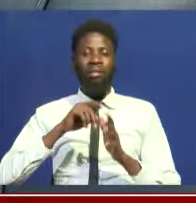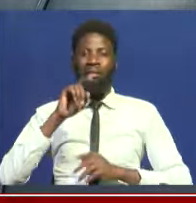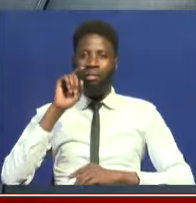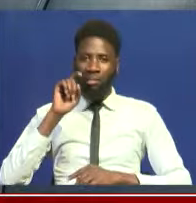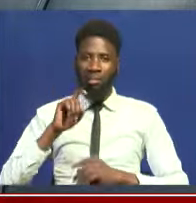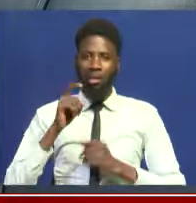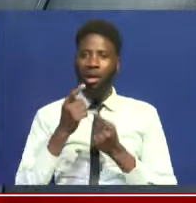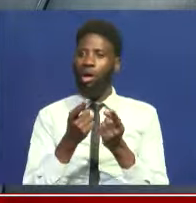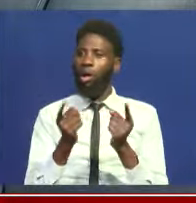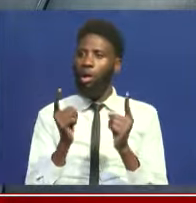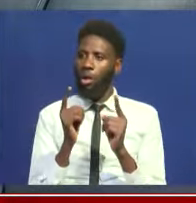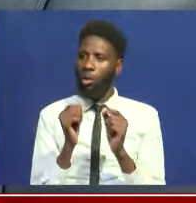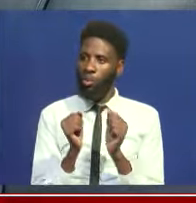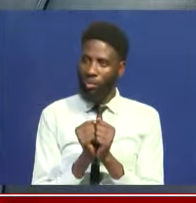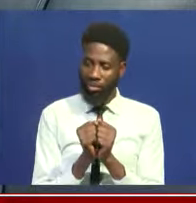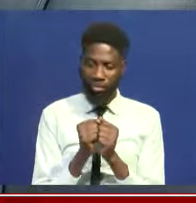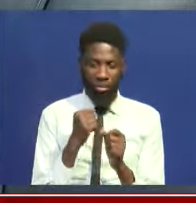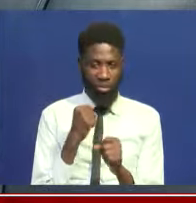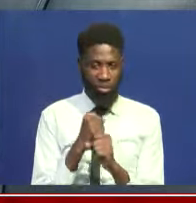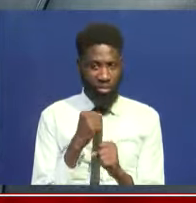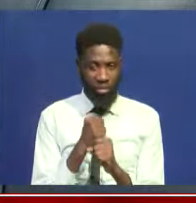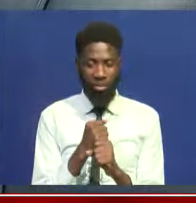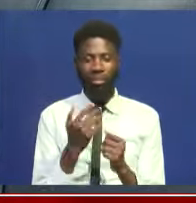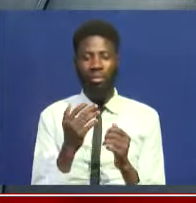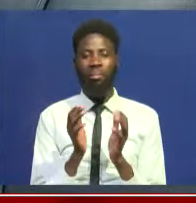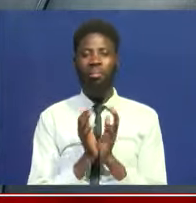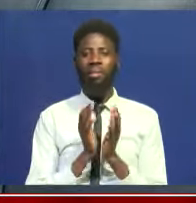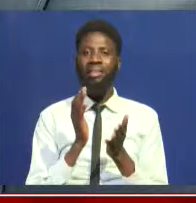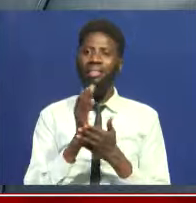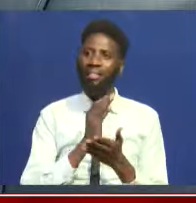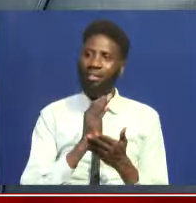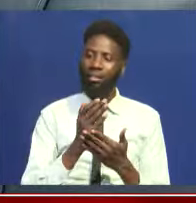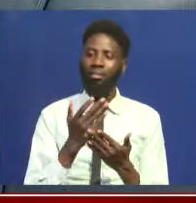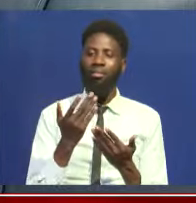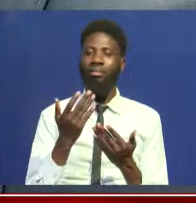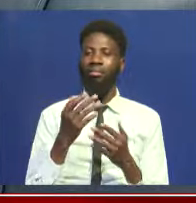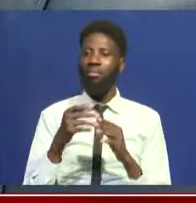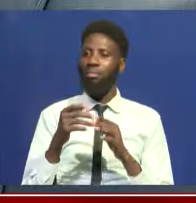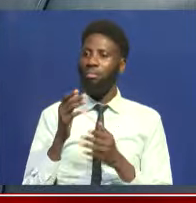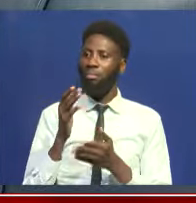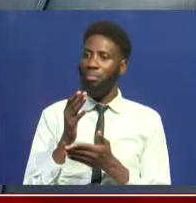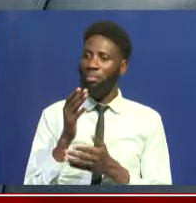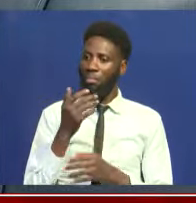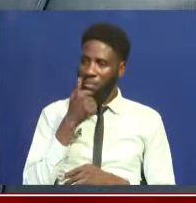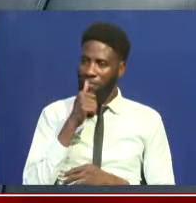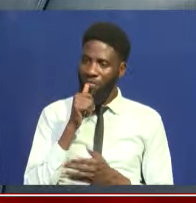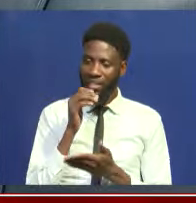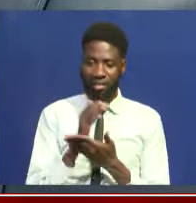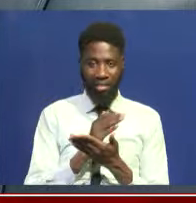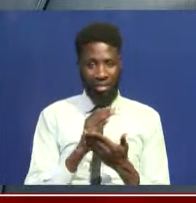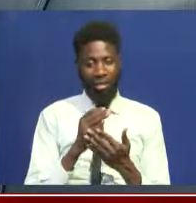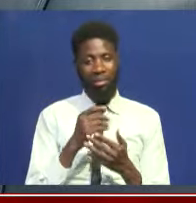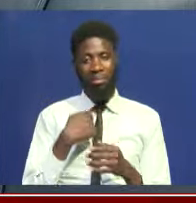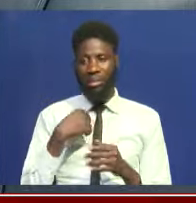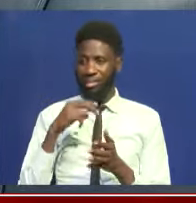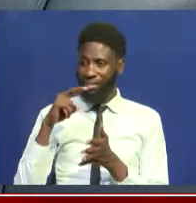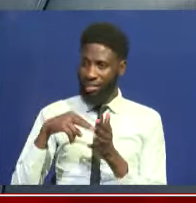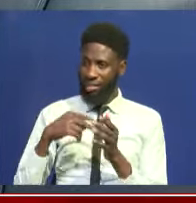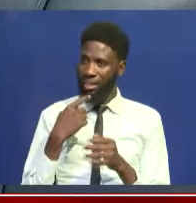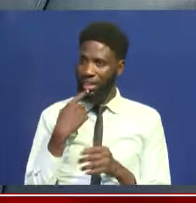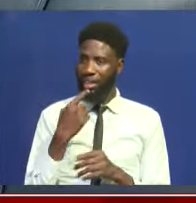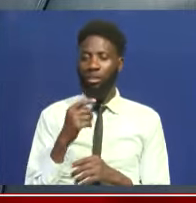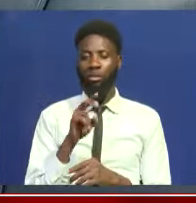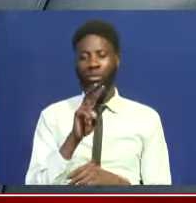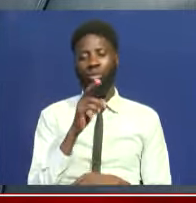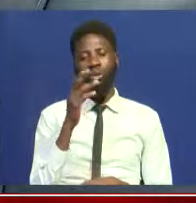on deck, the public sector, the private sector. And in fact, I recently read a statistic that said two-thirds of that those amounts I